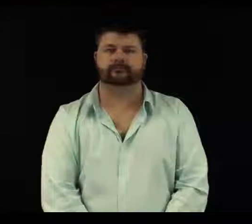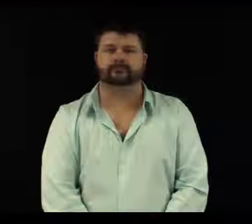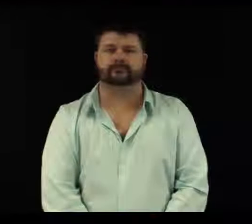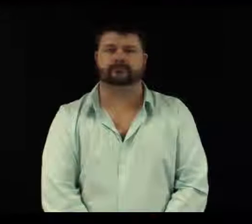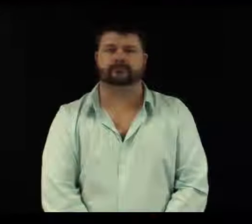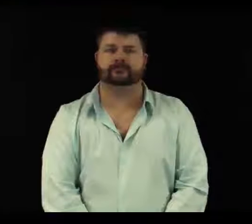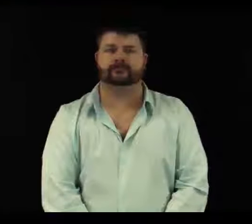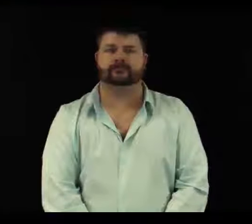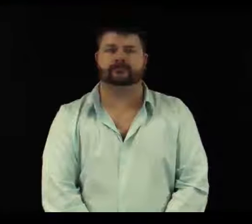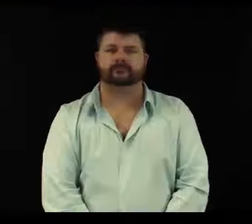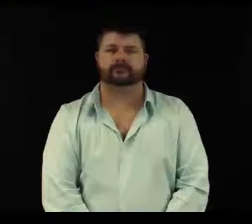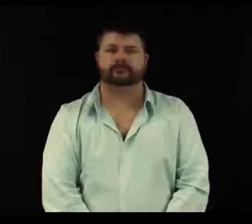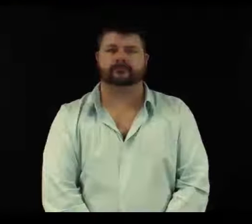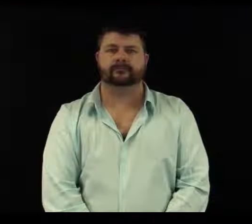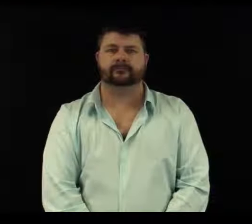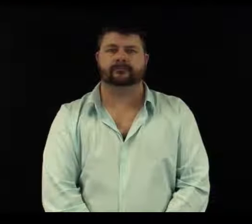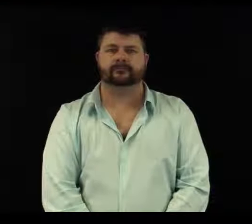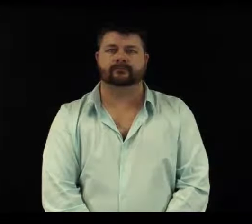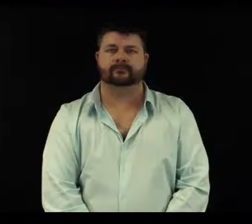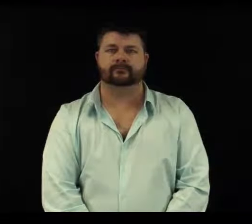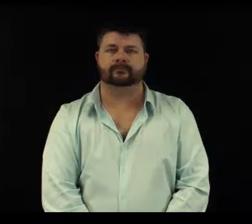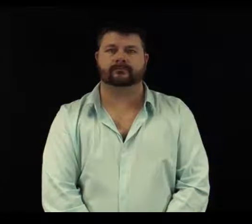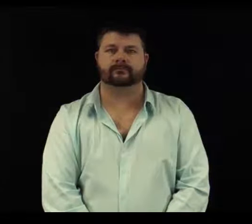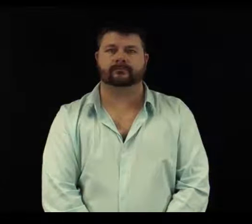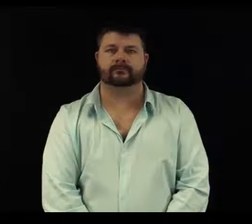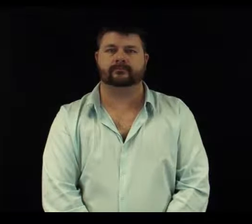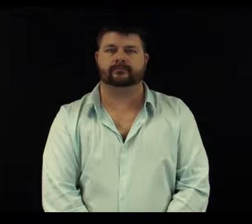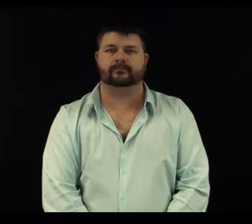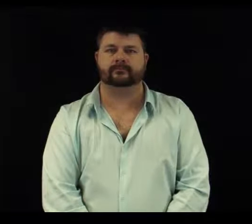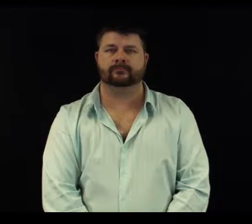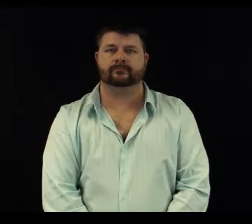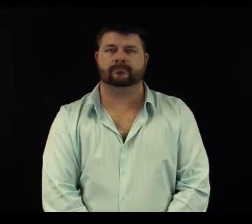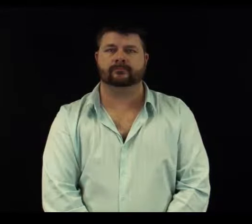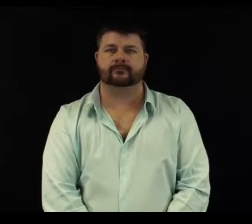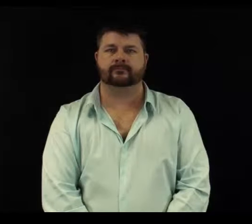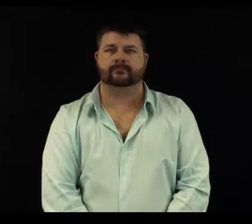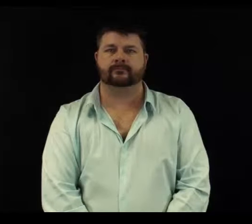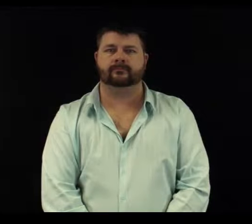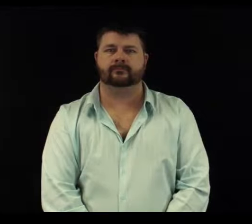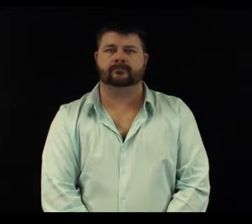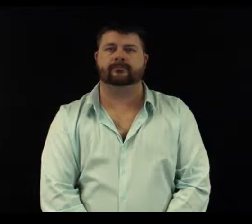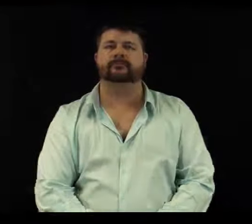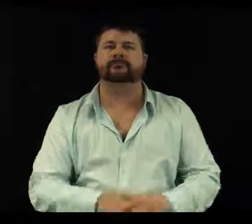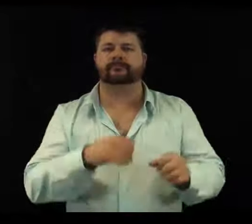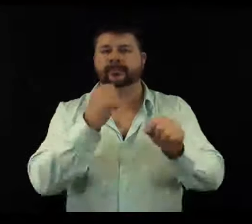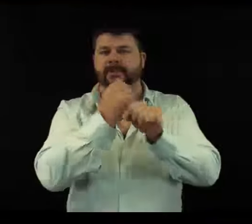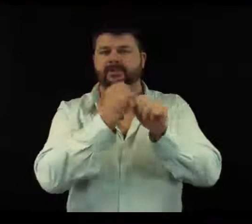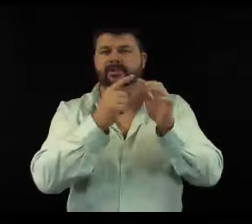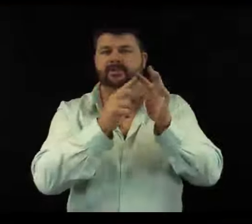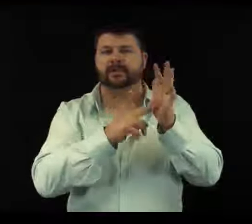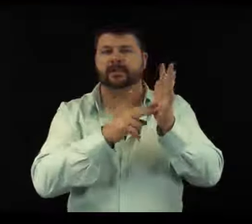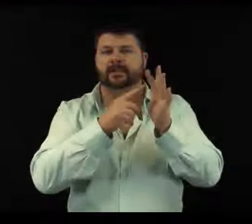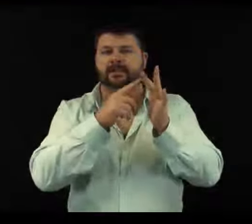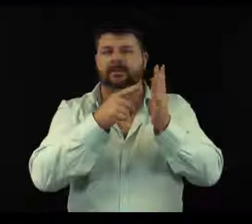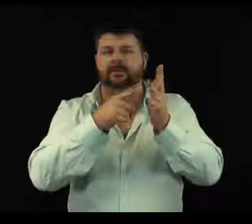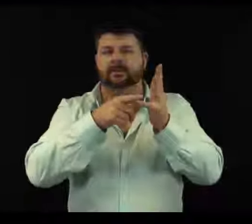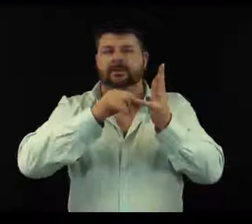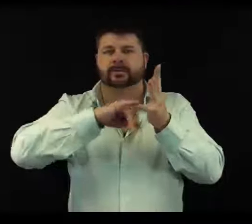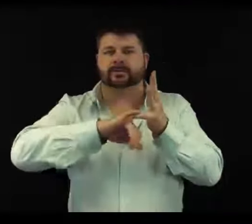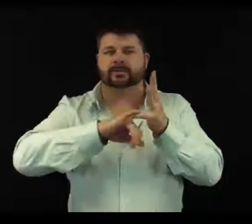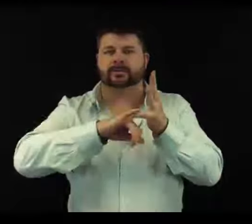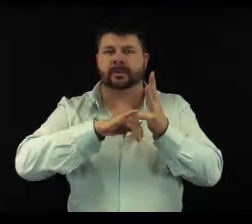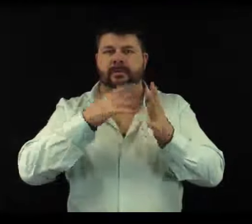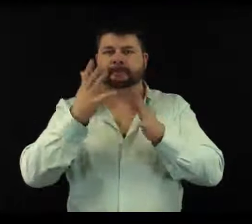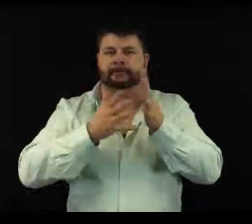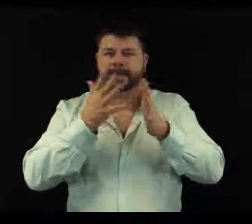Underneath the top songs and albums are the top music videos. After you have purchased a number of songs, the Genius tab will list some songs that